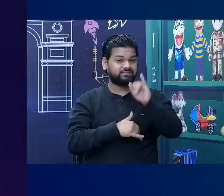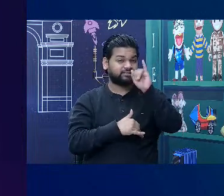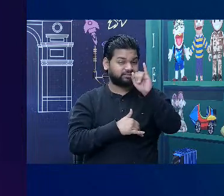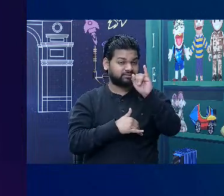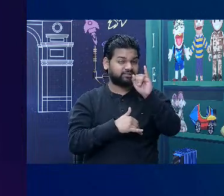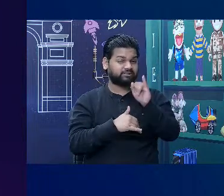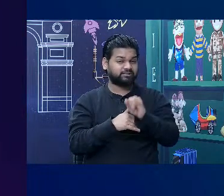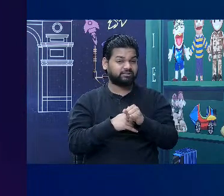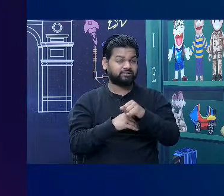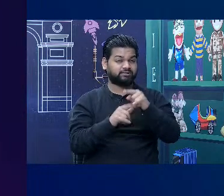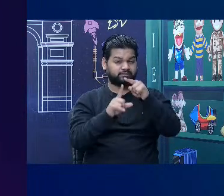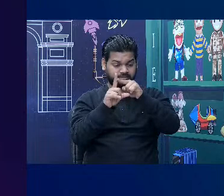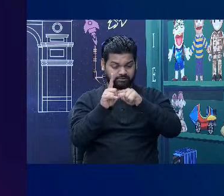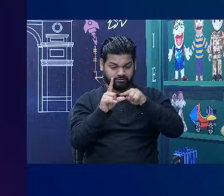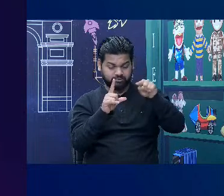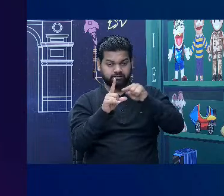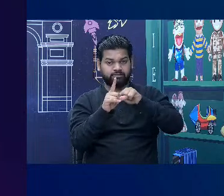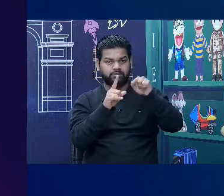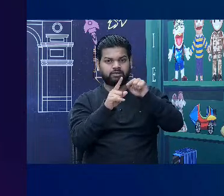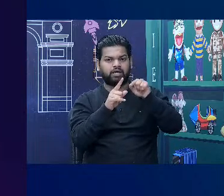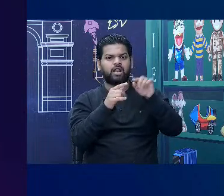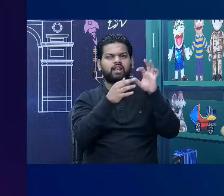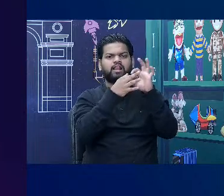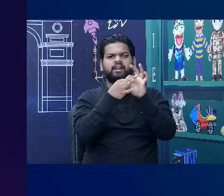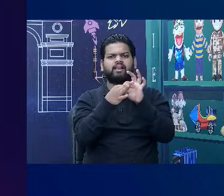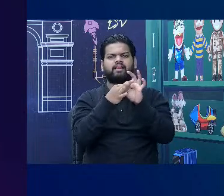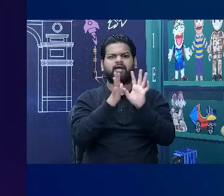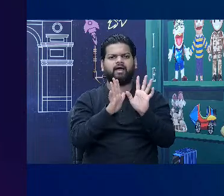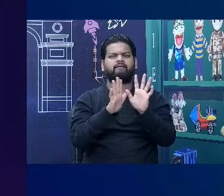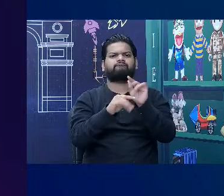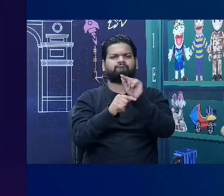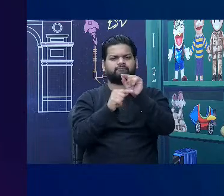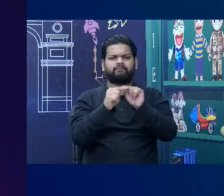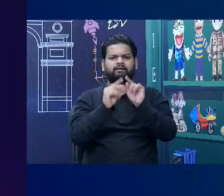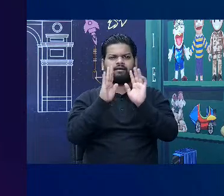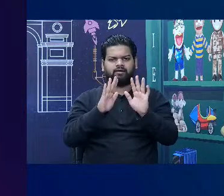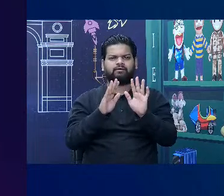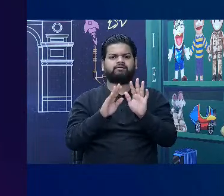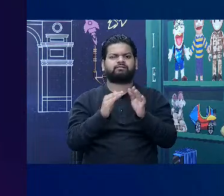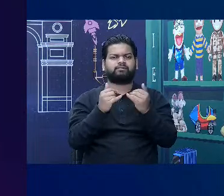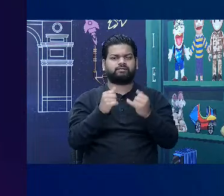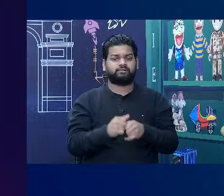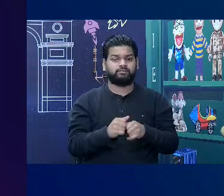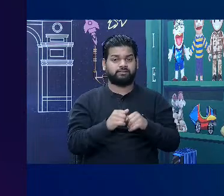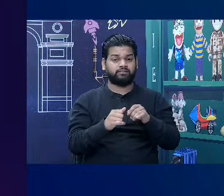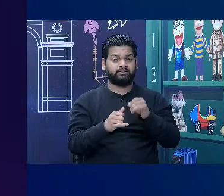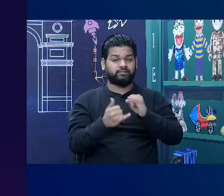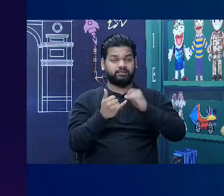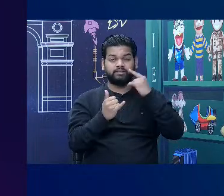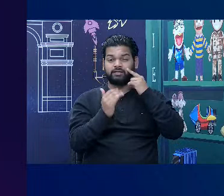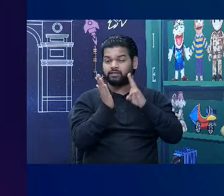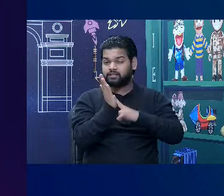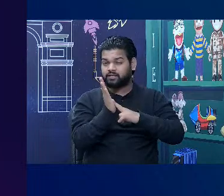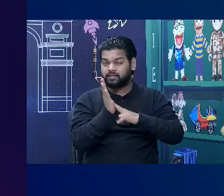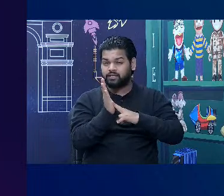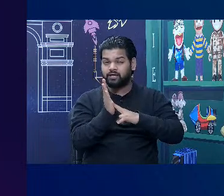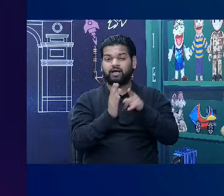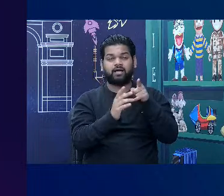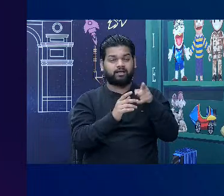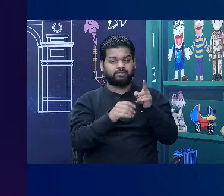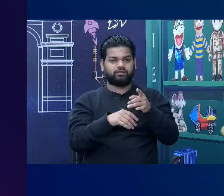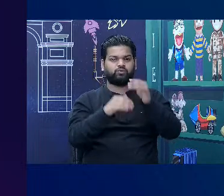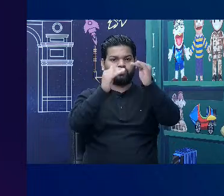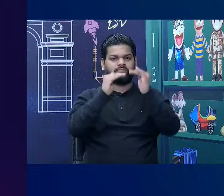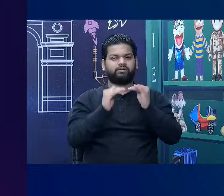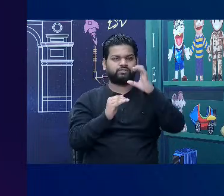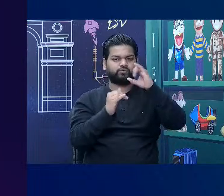are sin theta, cos theta, tan theta, and 3 others which are again reciprocals of these